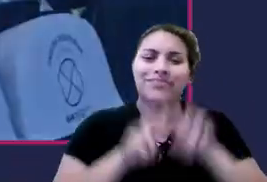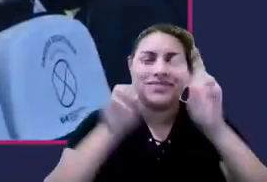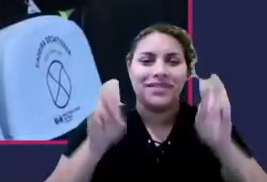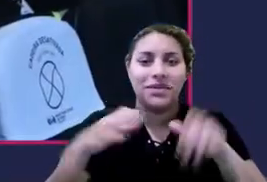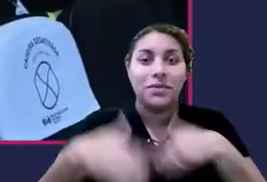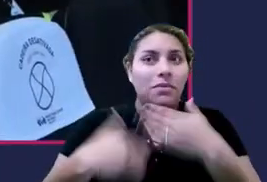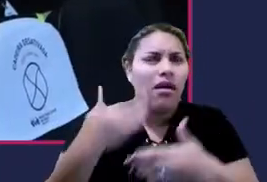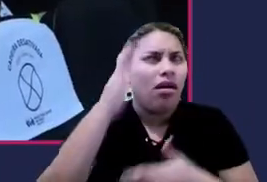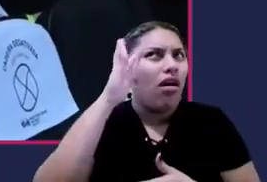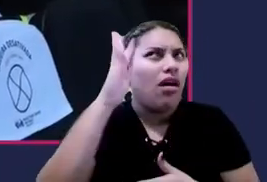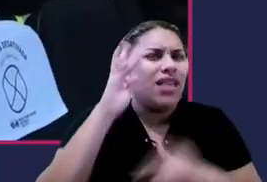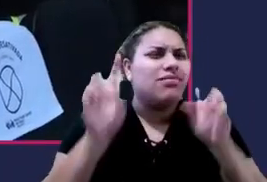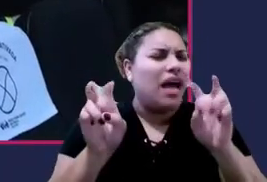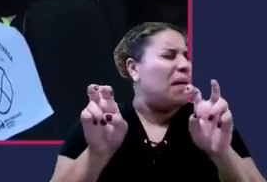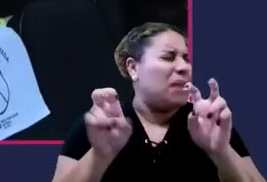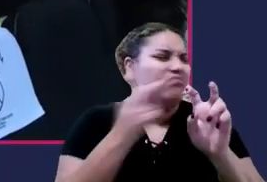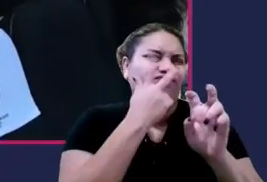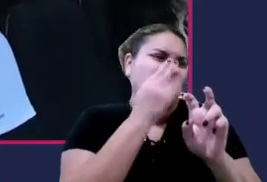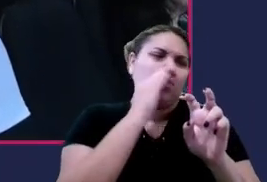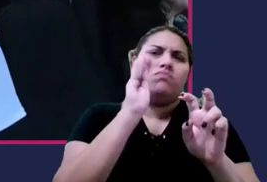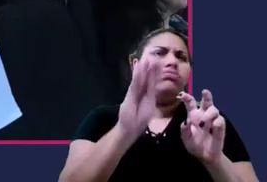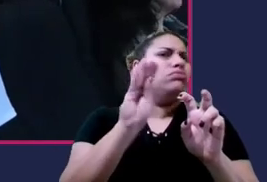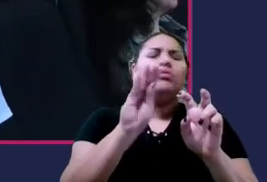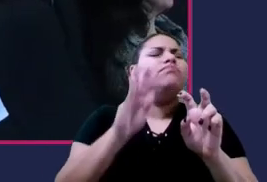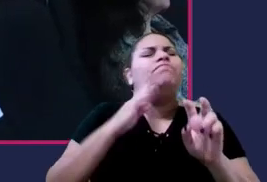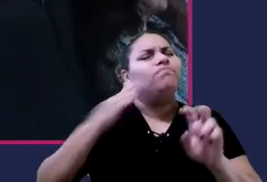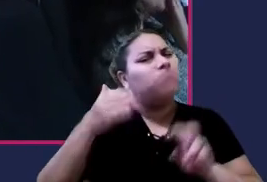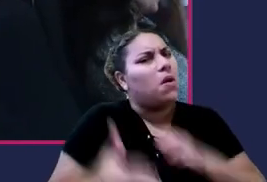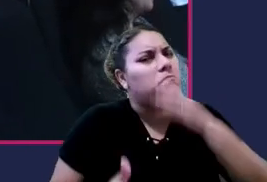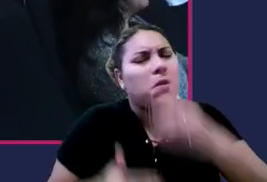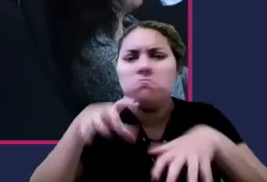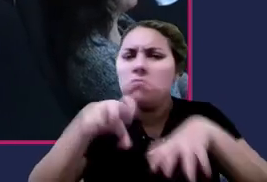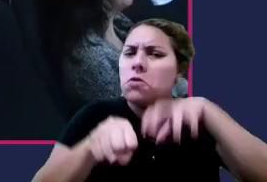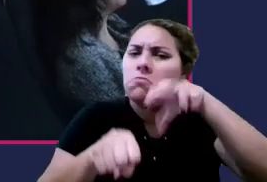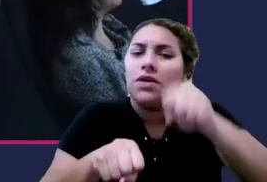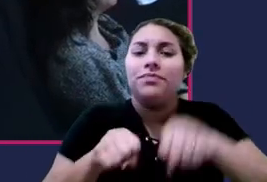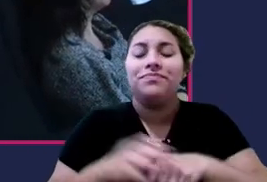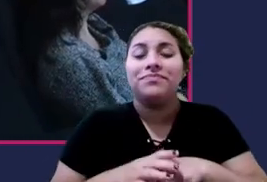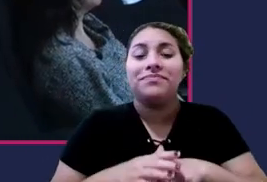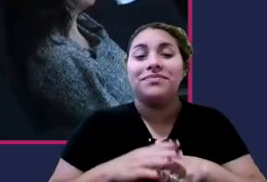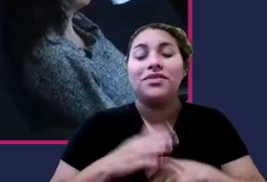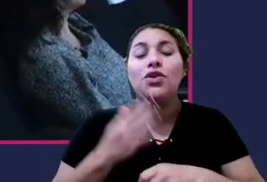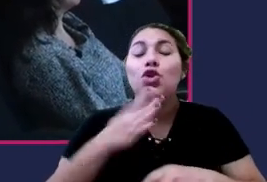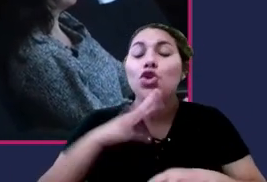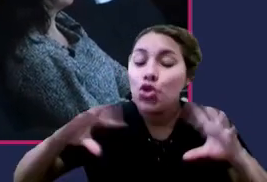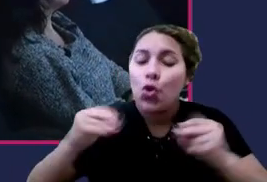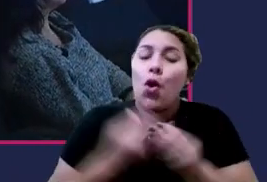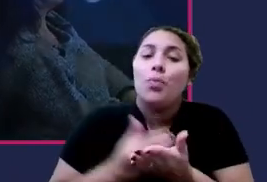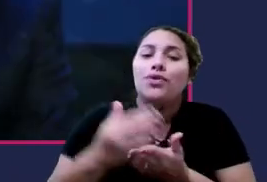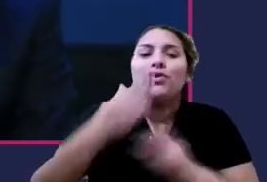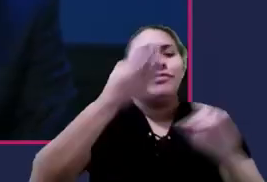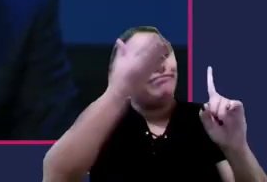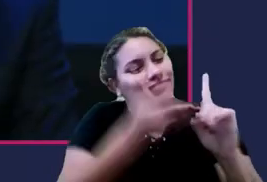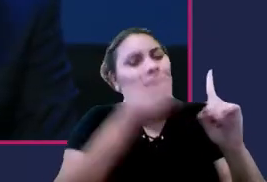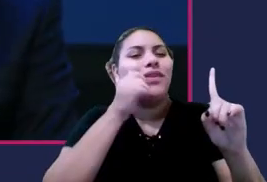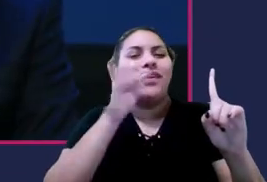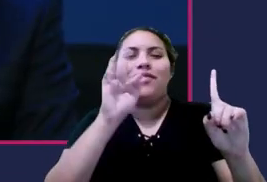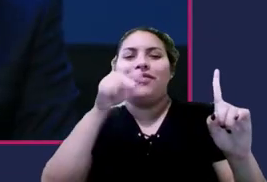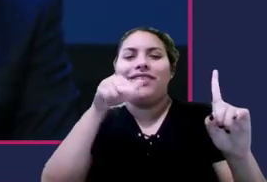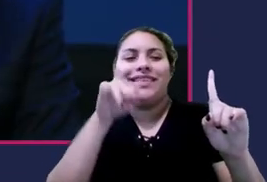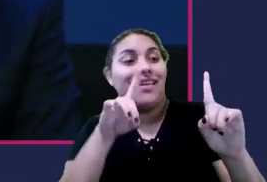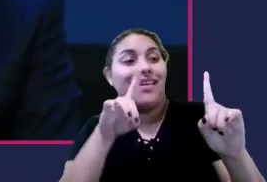And once you are involved with this topic, you can't backtrack. And everything happened. Fernanda, I want to say a special hello to